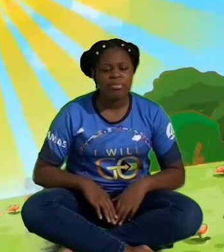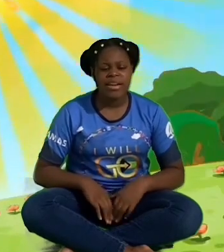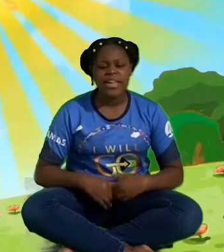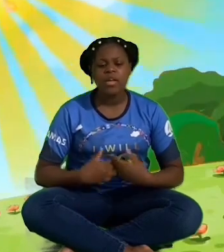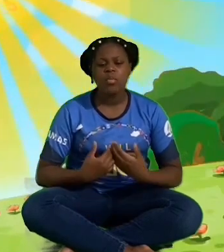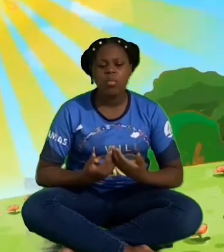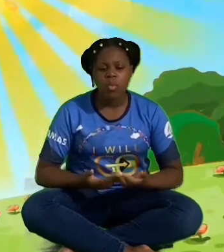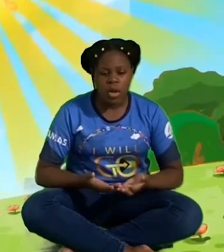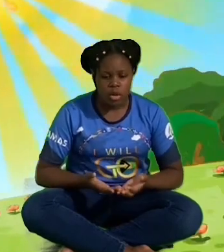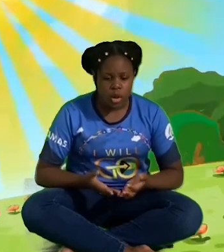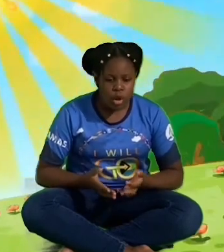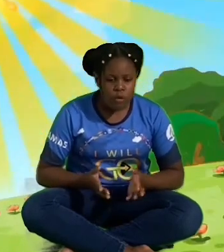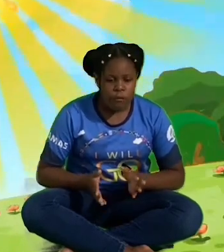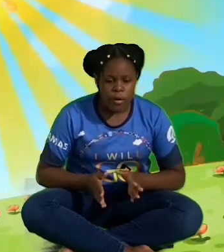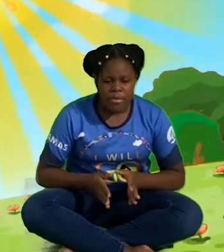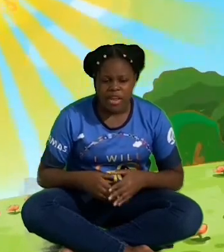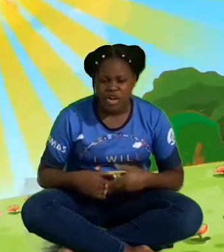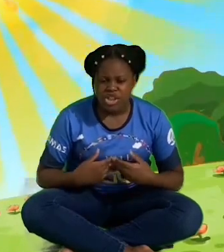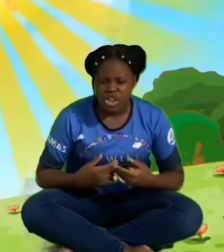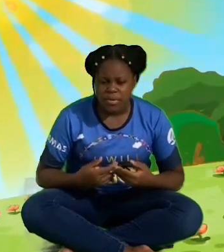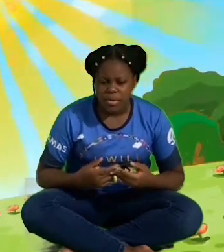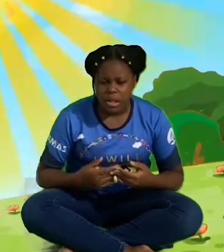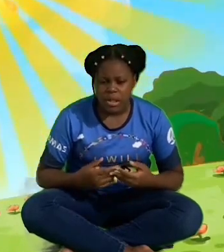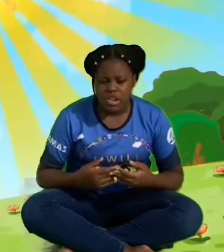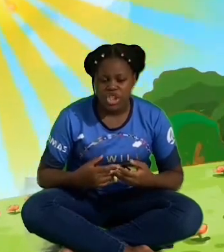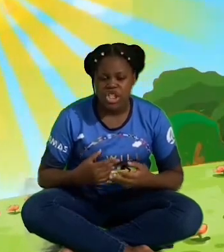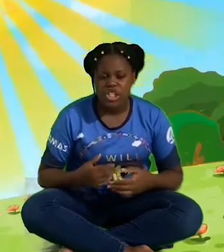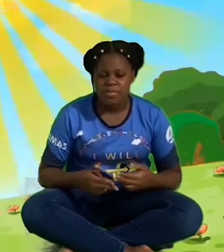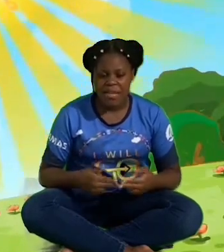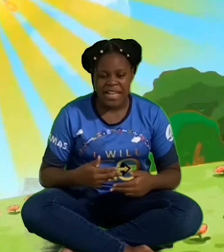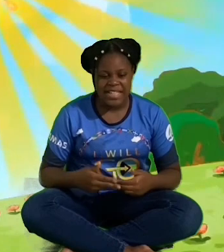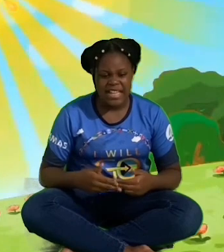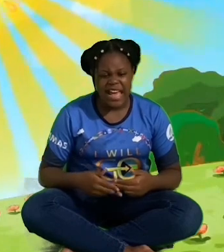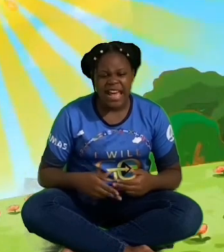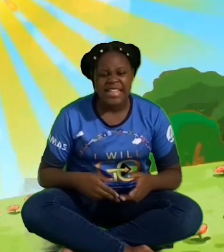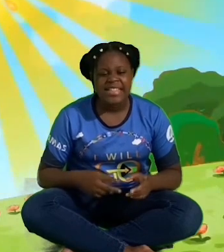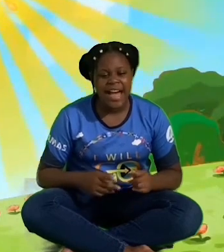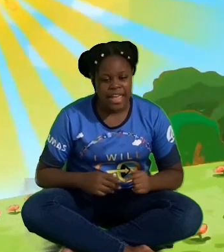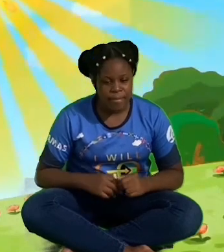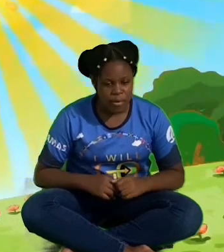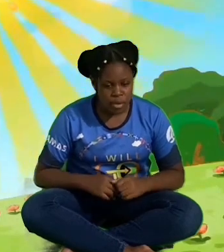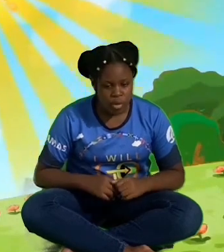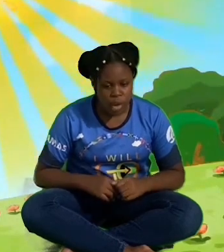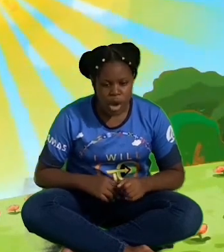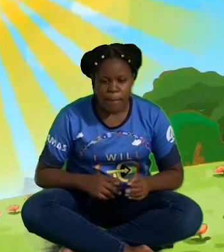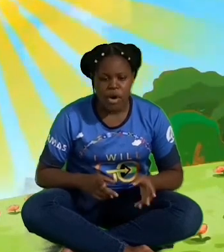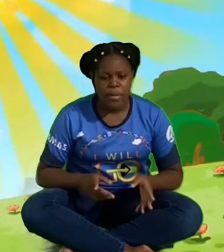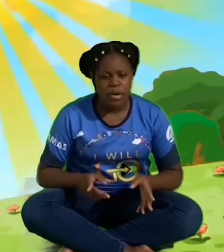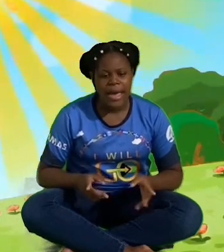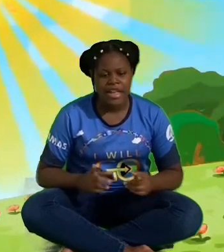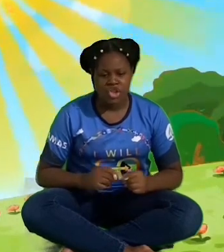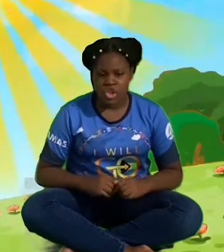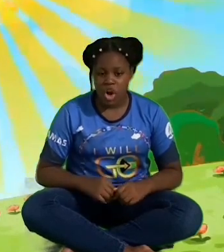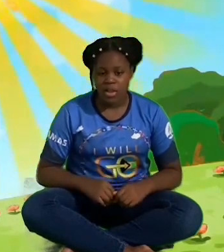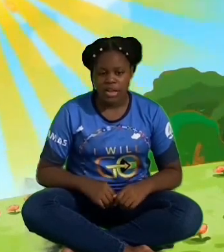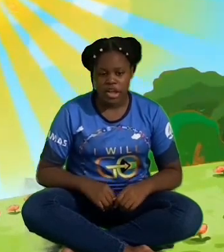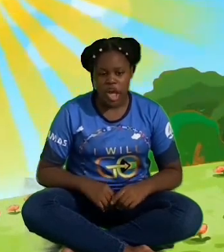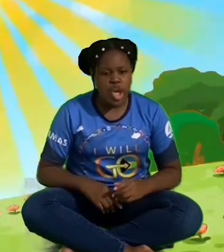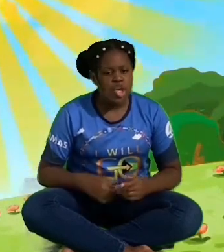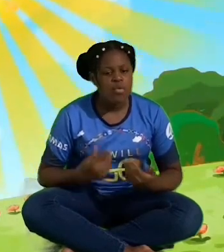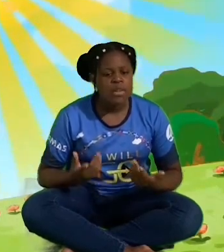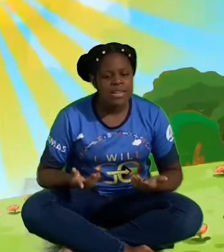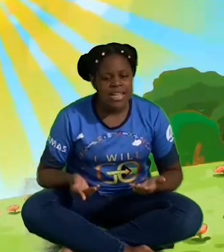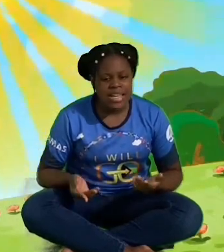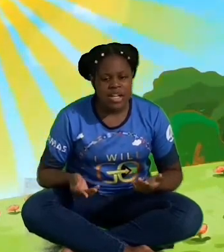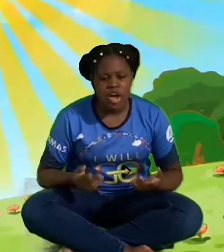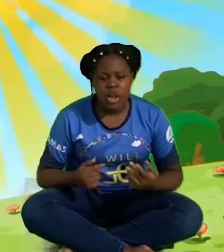People bringing wool from their sheep should spin it and dye it blue, purple, and scarlet.